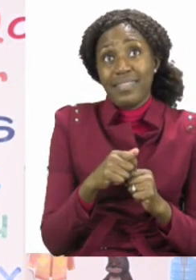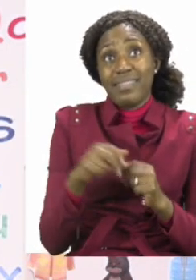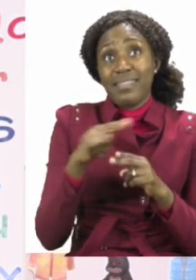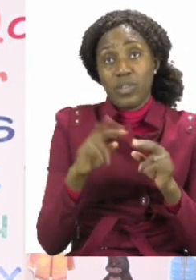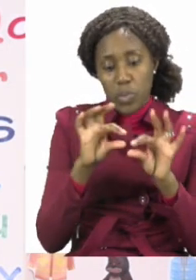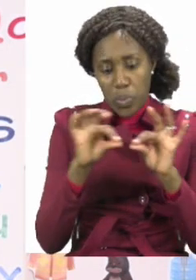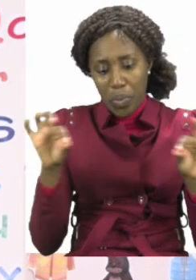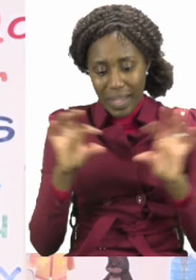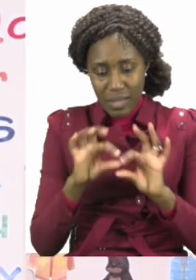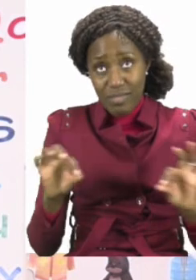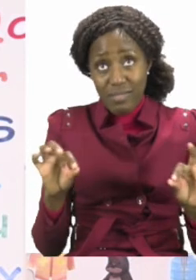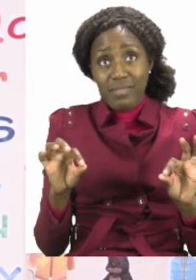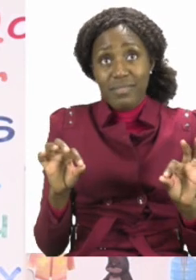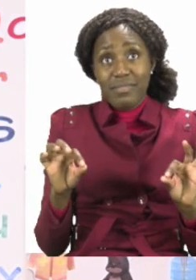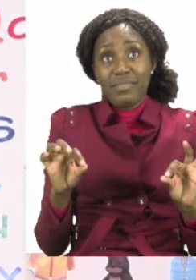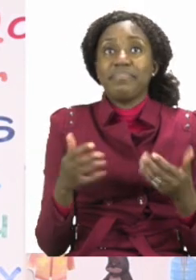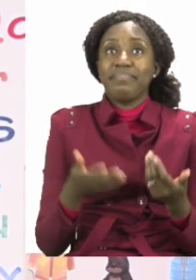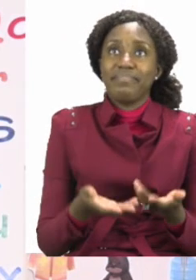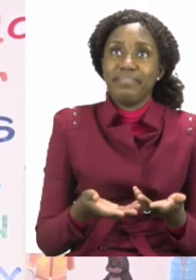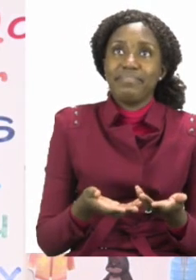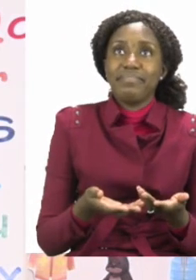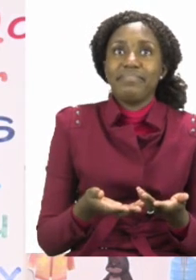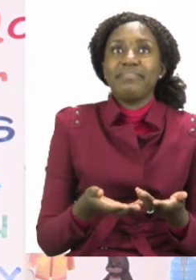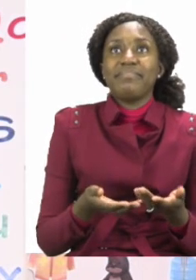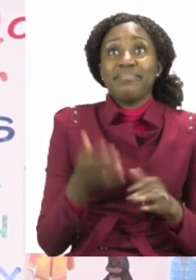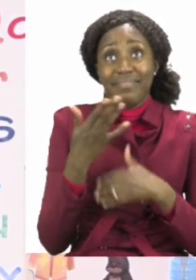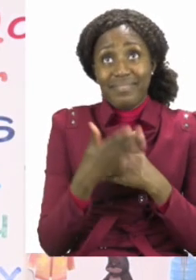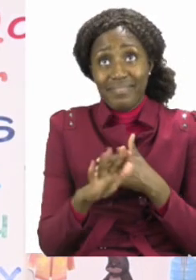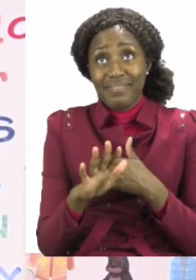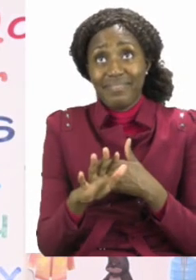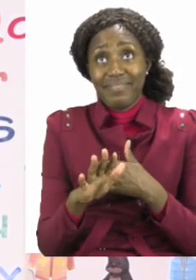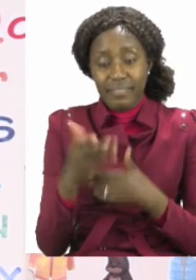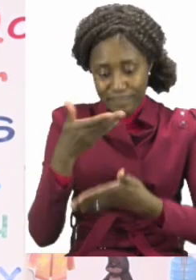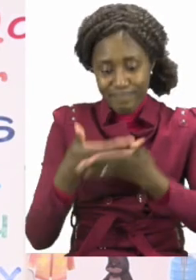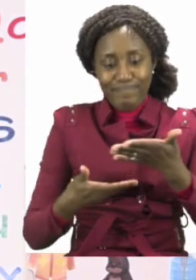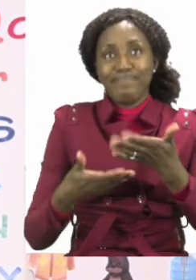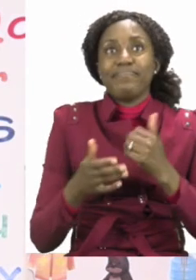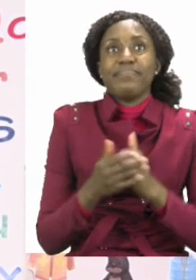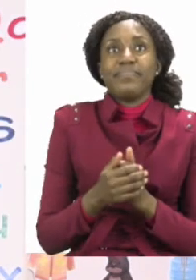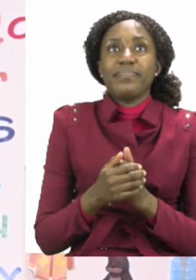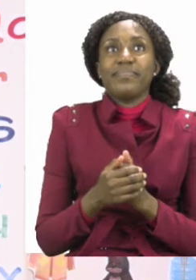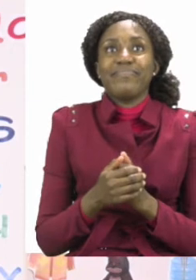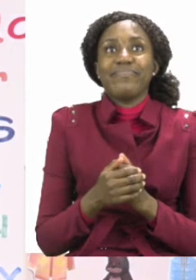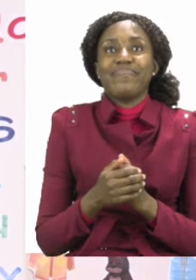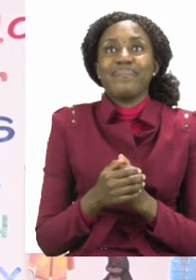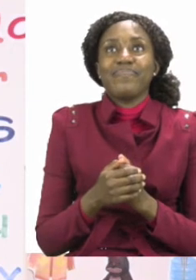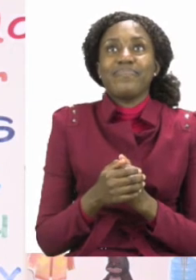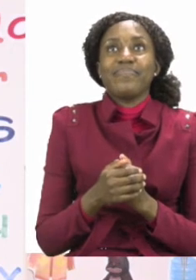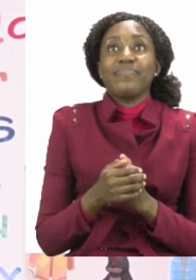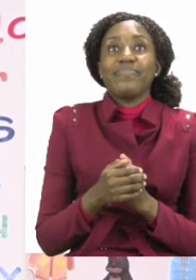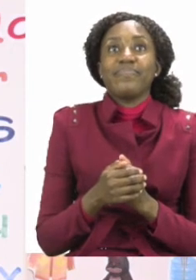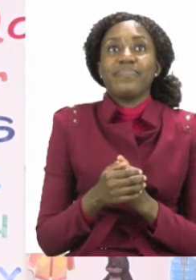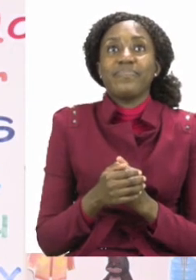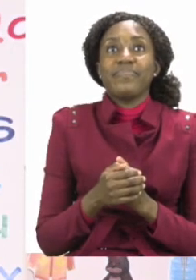pieces of rope or wool to finish my collage. But before we finish,